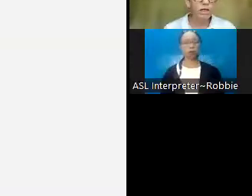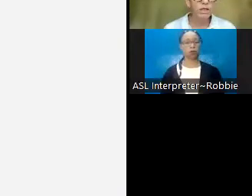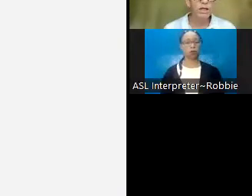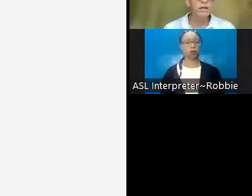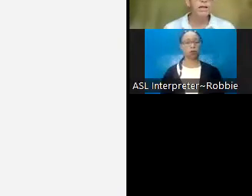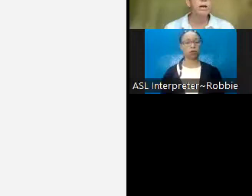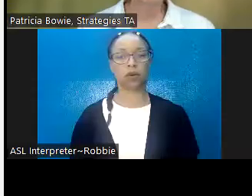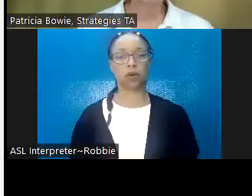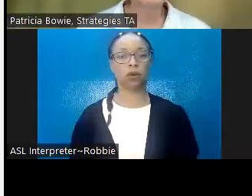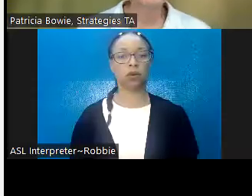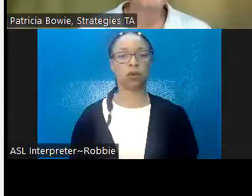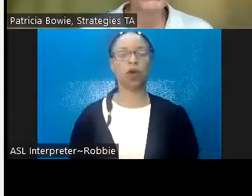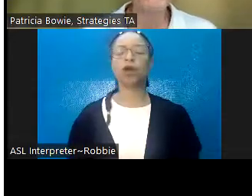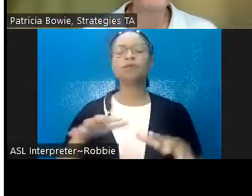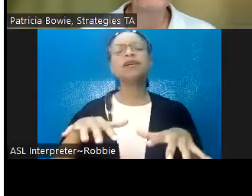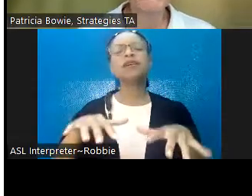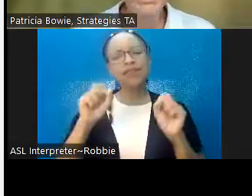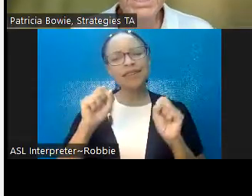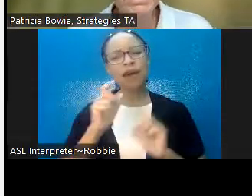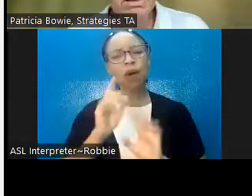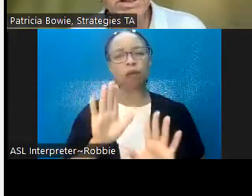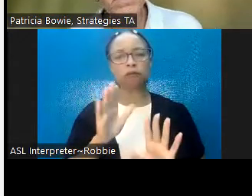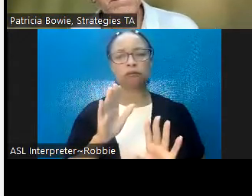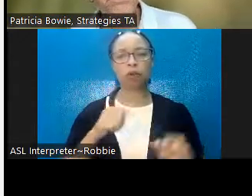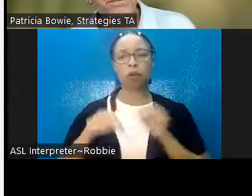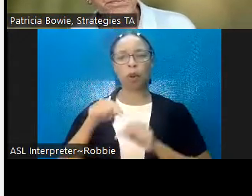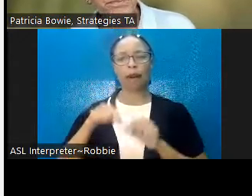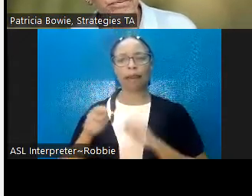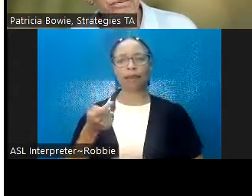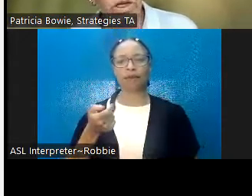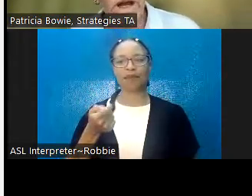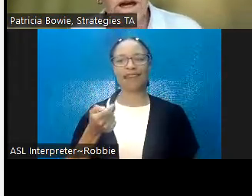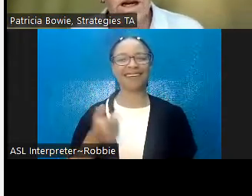If we can just take a moment, oops, flip back a little bit.